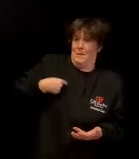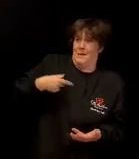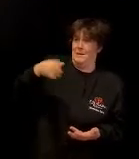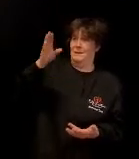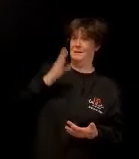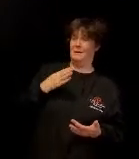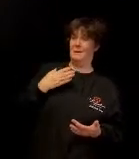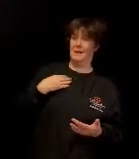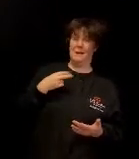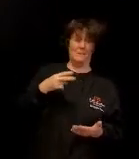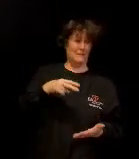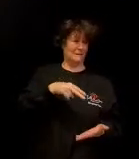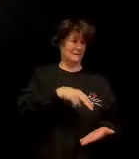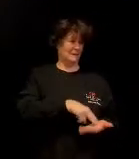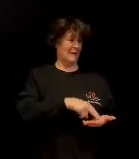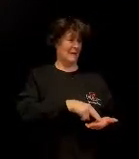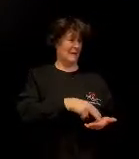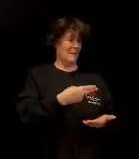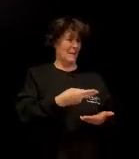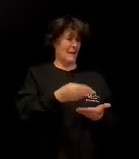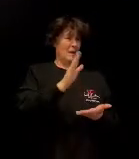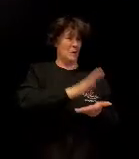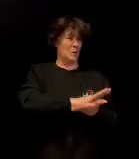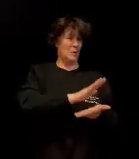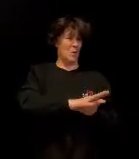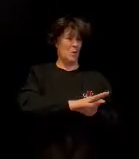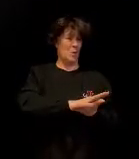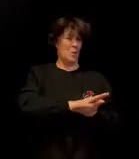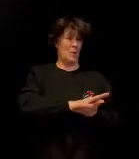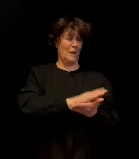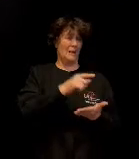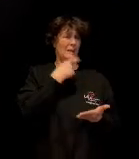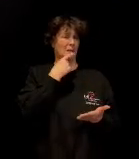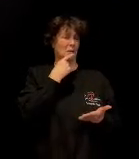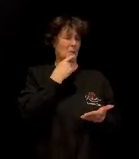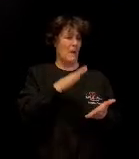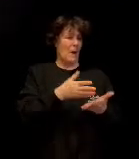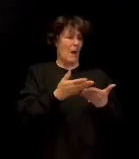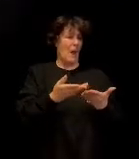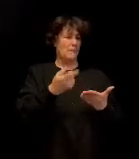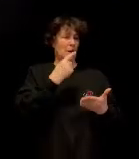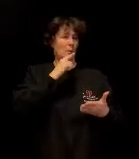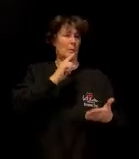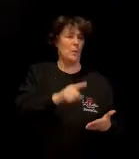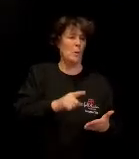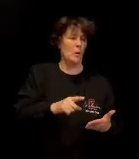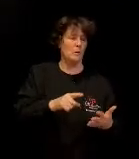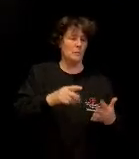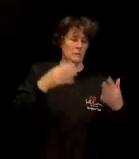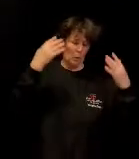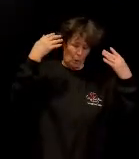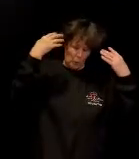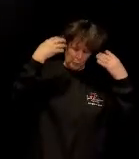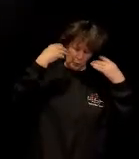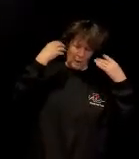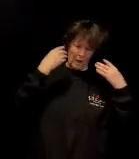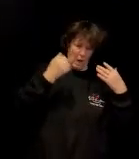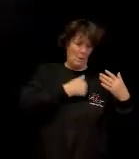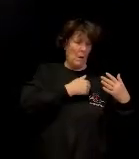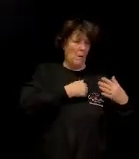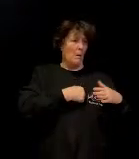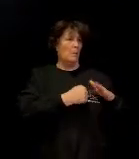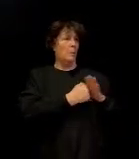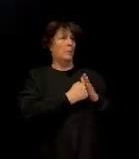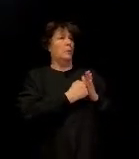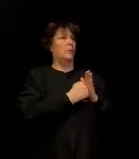up in high school and give a book report without, you know, sweating and having palpitations. And I'm like, "How in the